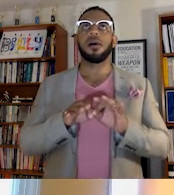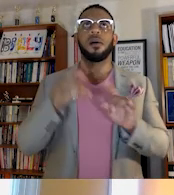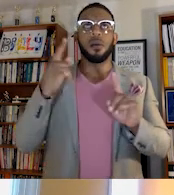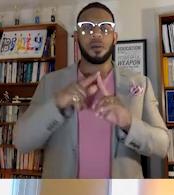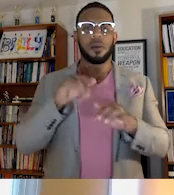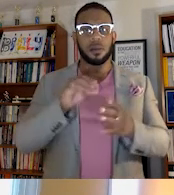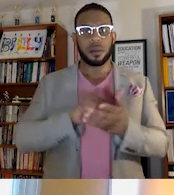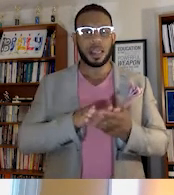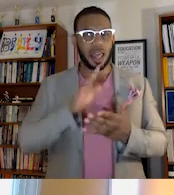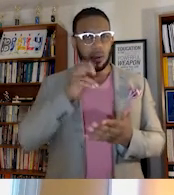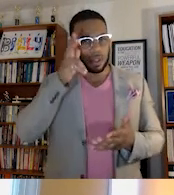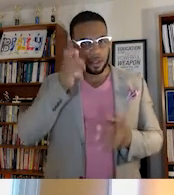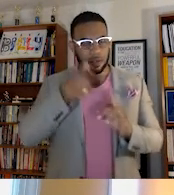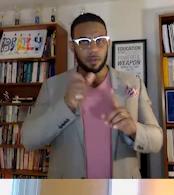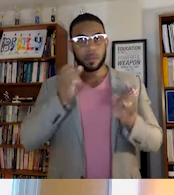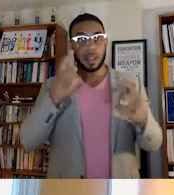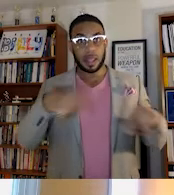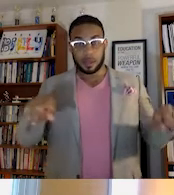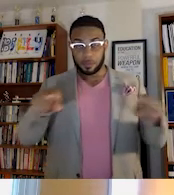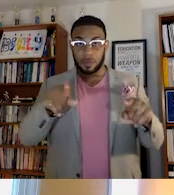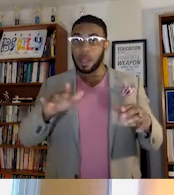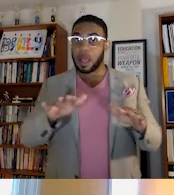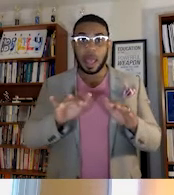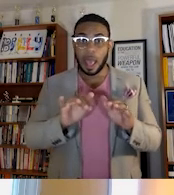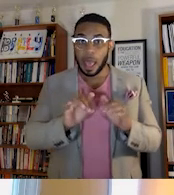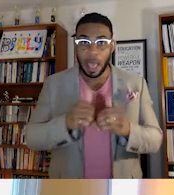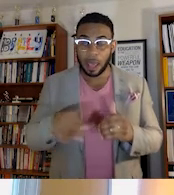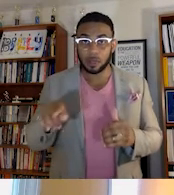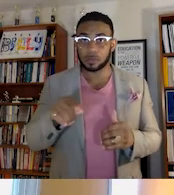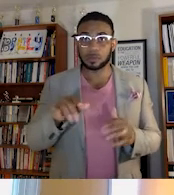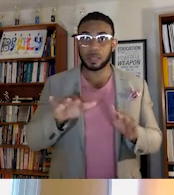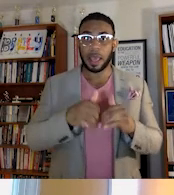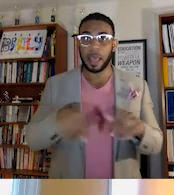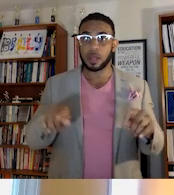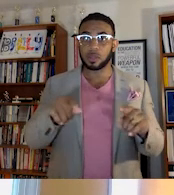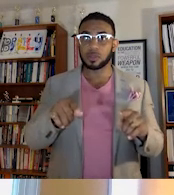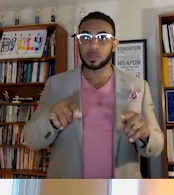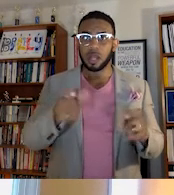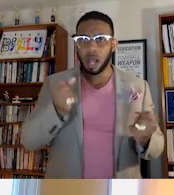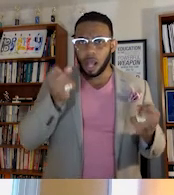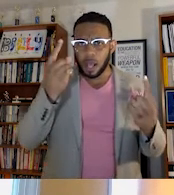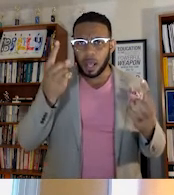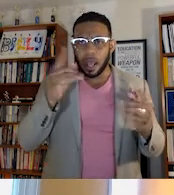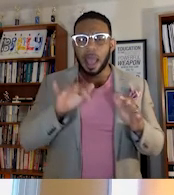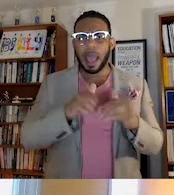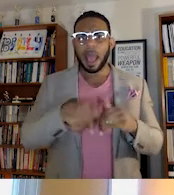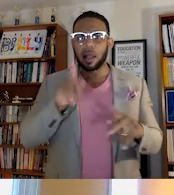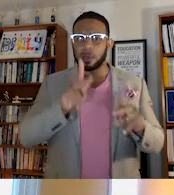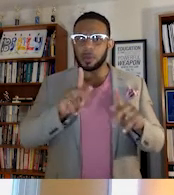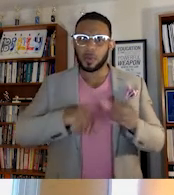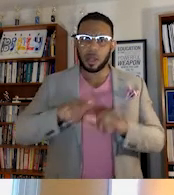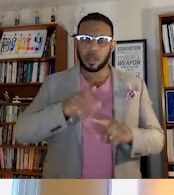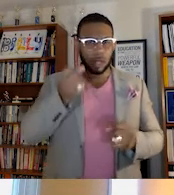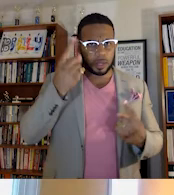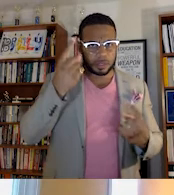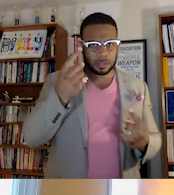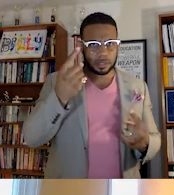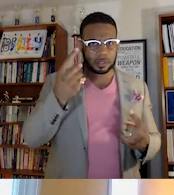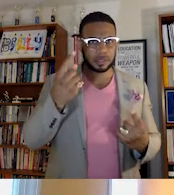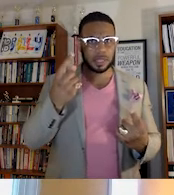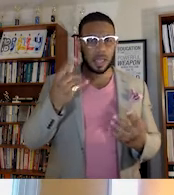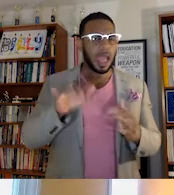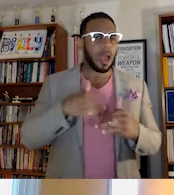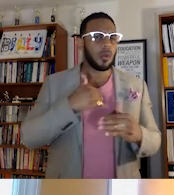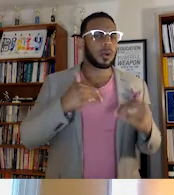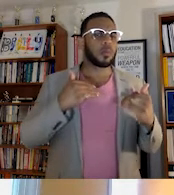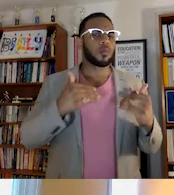point to capture, and I'd like to hear from a lot of you. How are you understanding, and how are the people around you understanding how